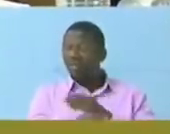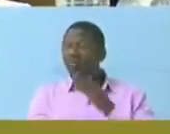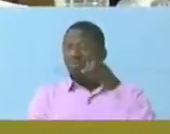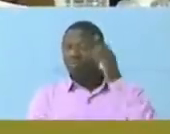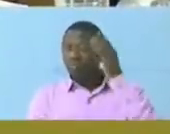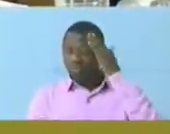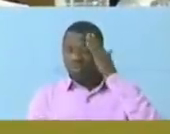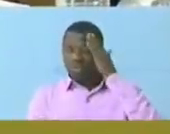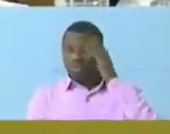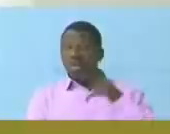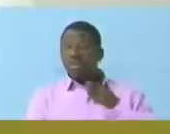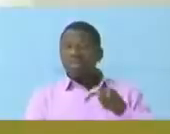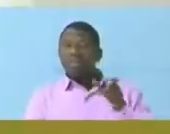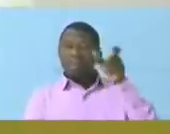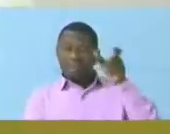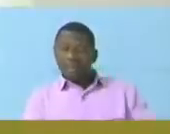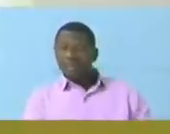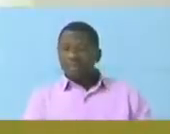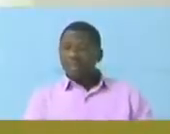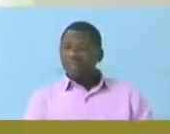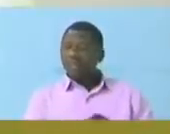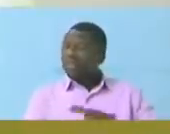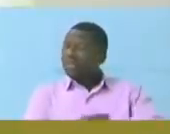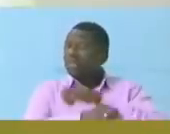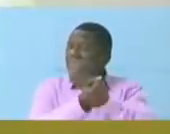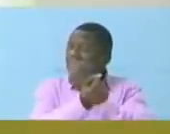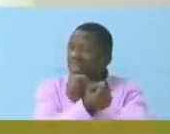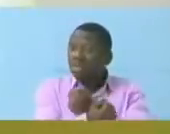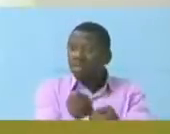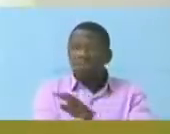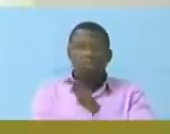And this person was unlawfully detained.